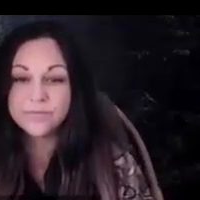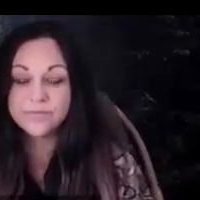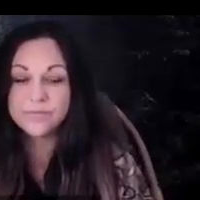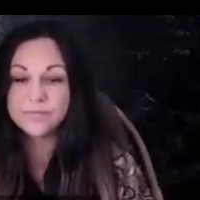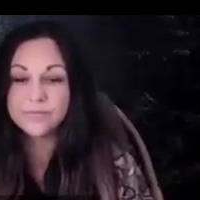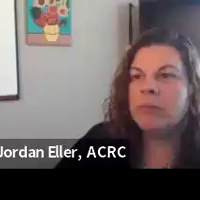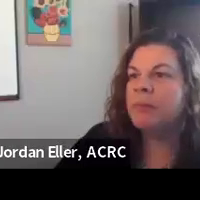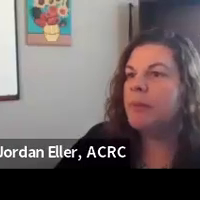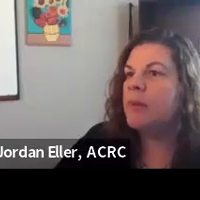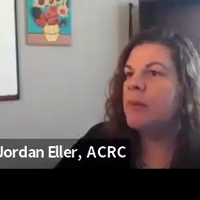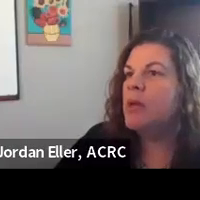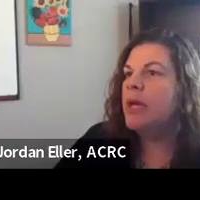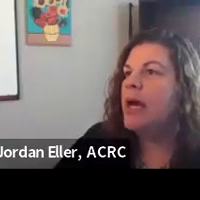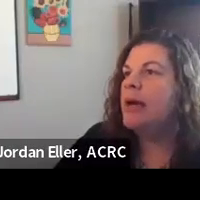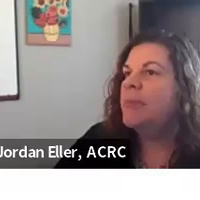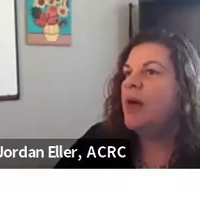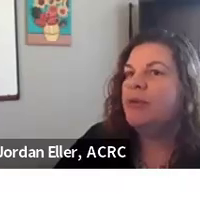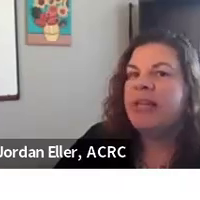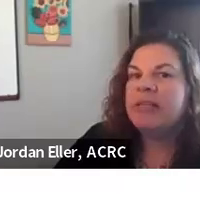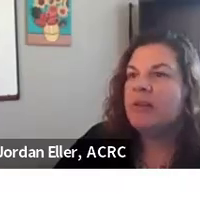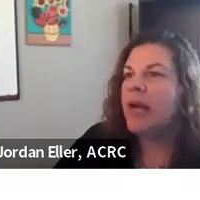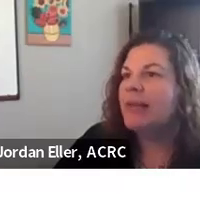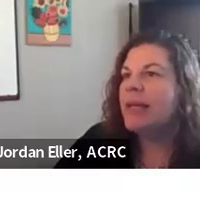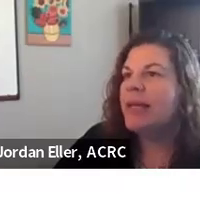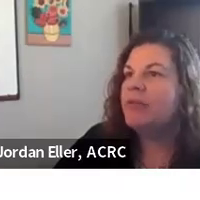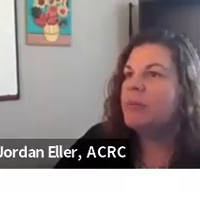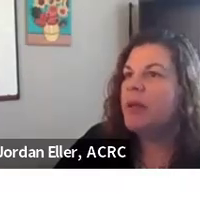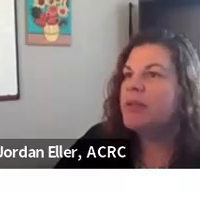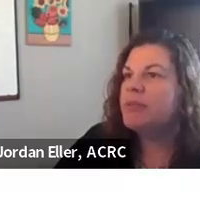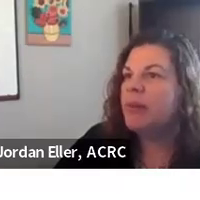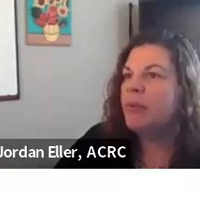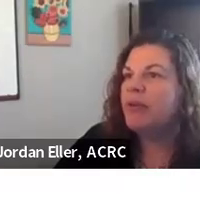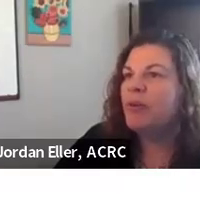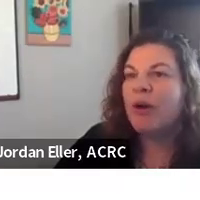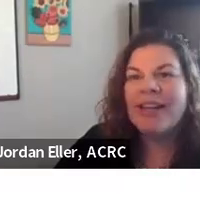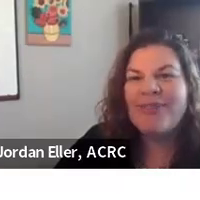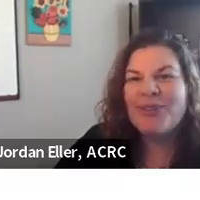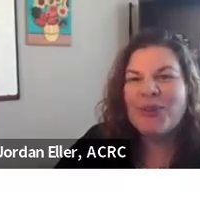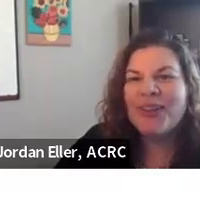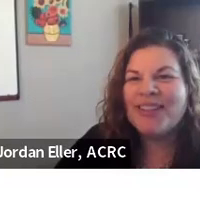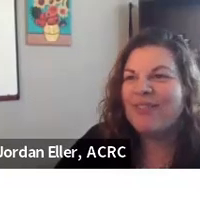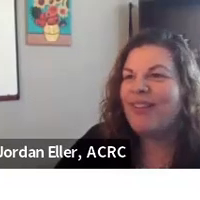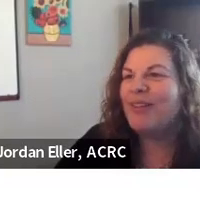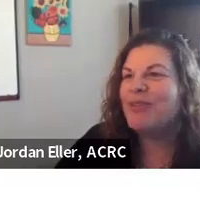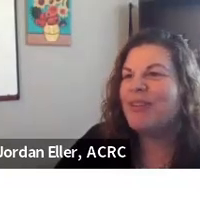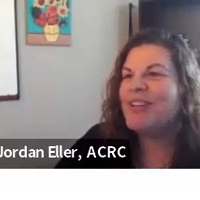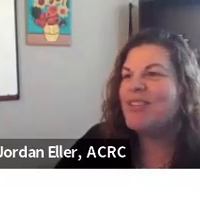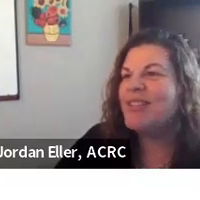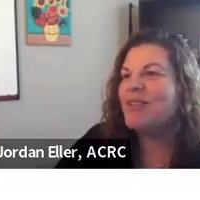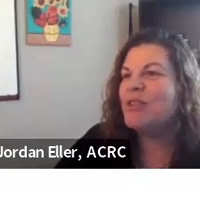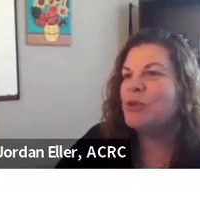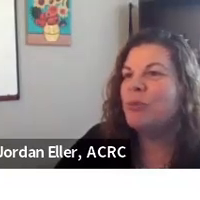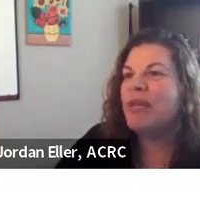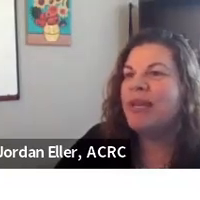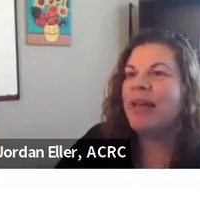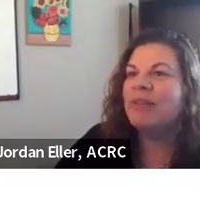from DDS. Other things that they're highlighting for the month of September, if you are an individual who likes to follow different agencies